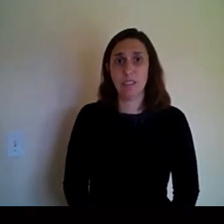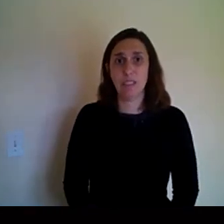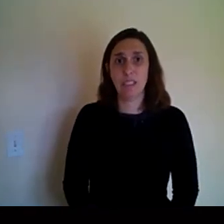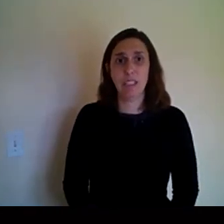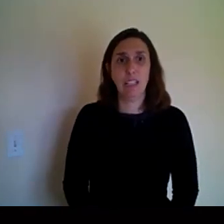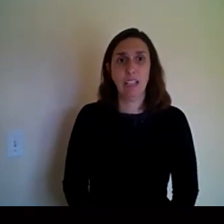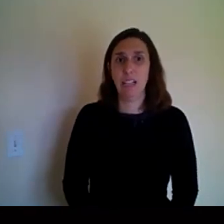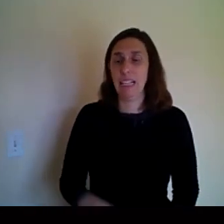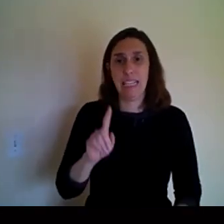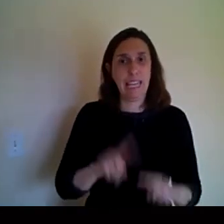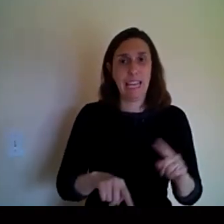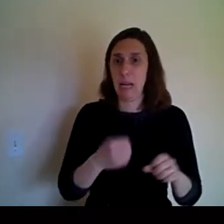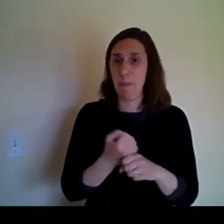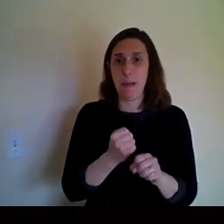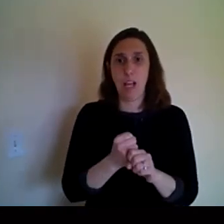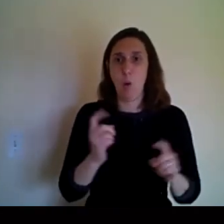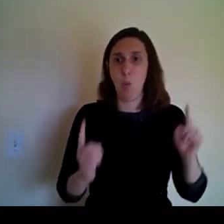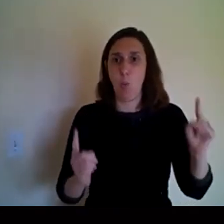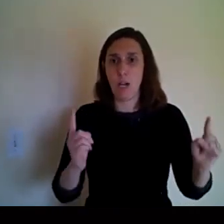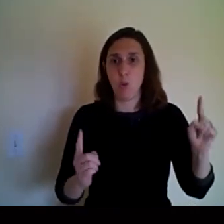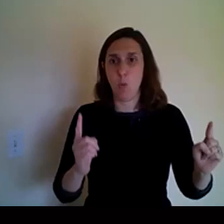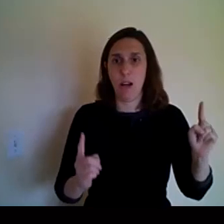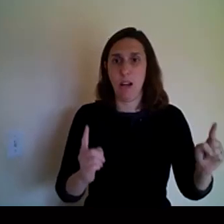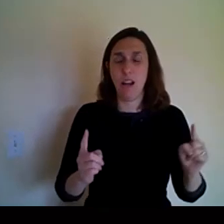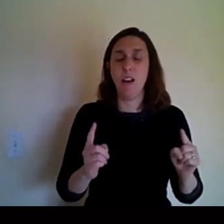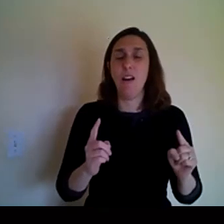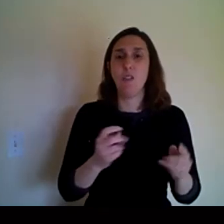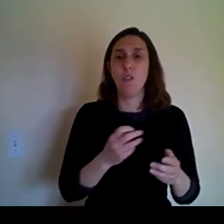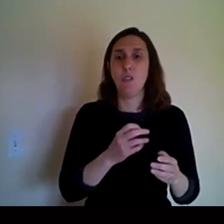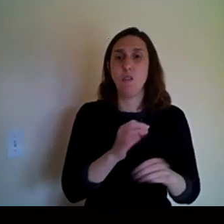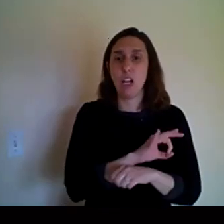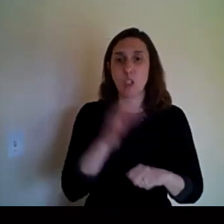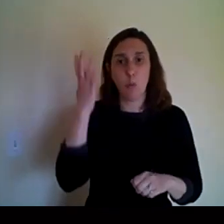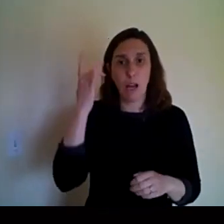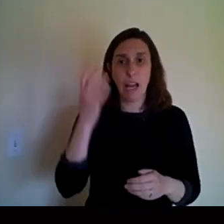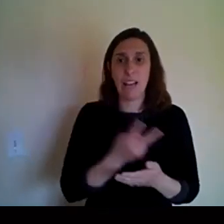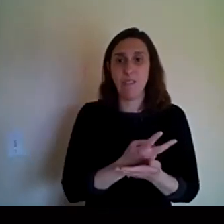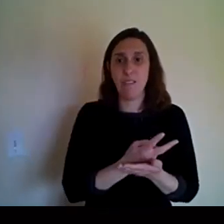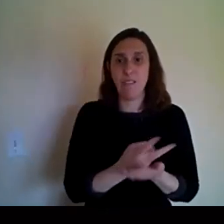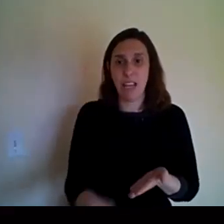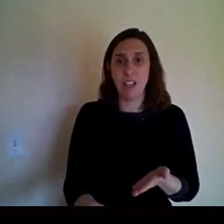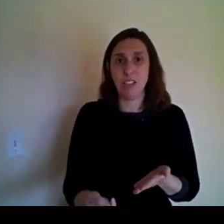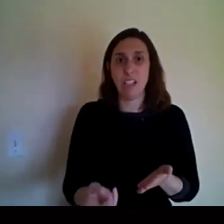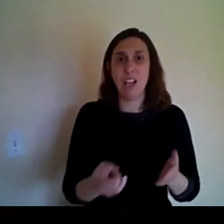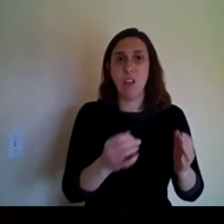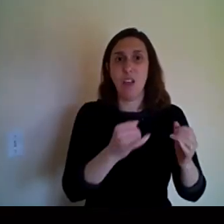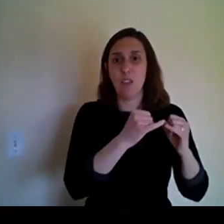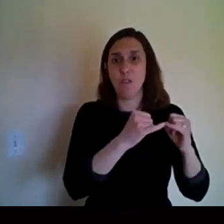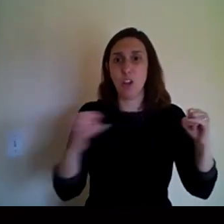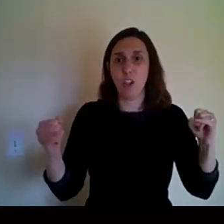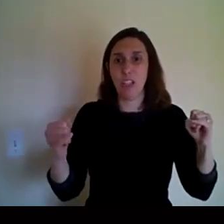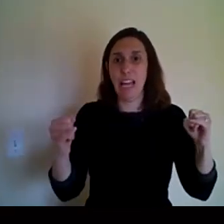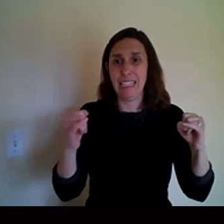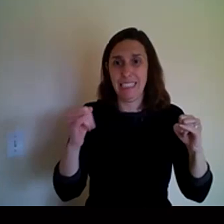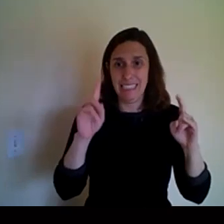cannot make a one-to-one function because it fails the vertical line test. It is touched by a vertical line by more than